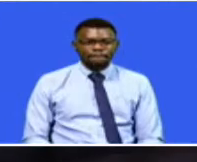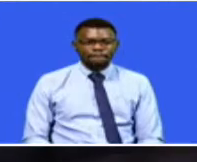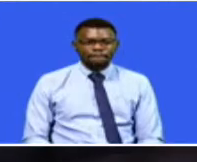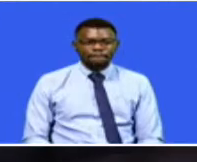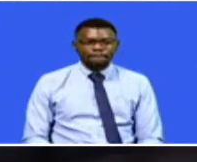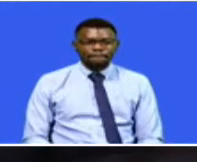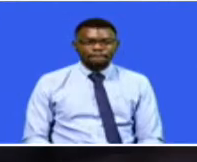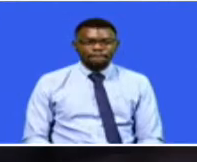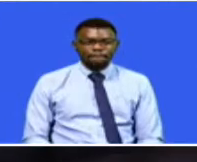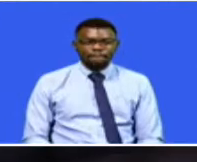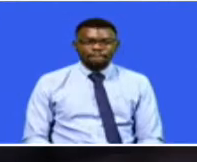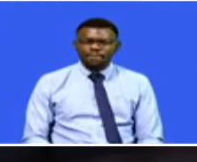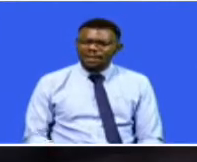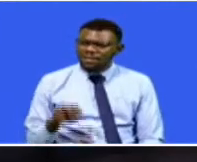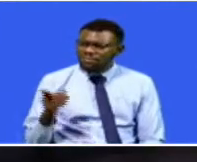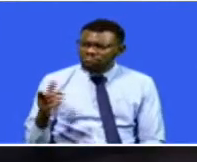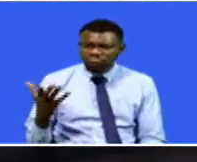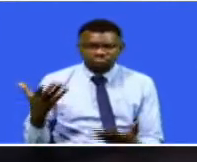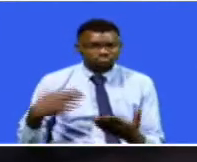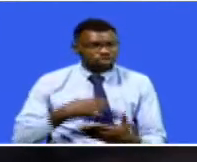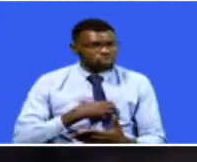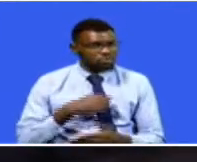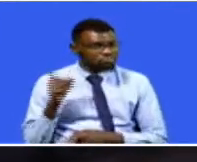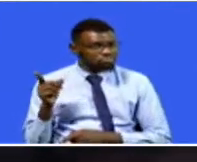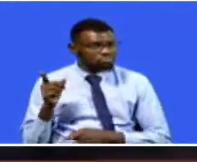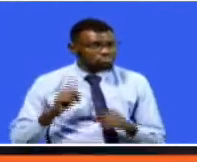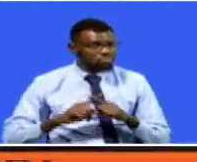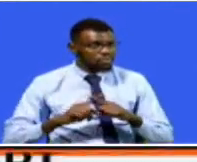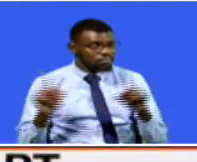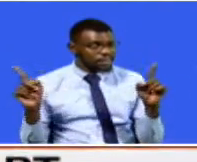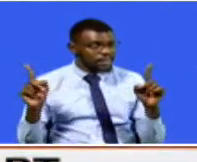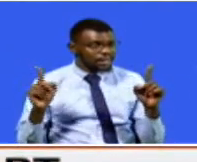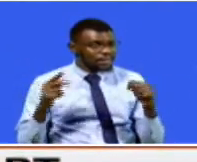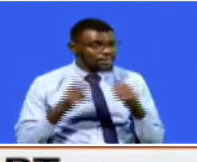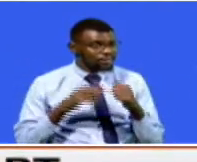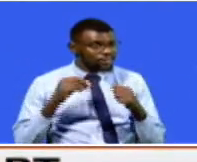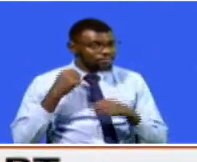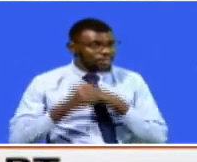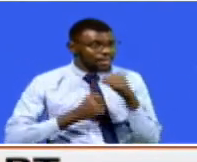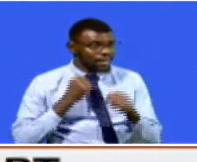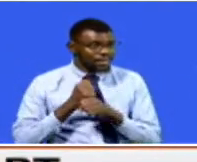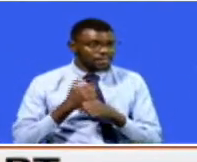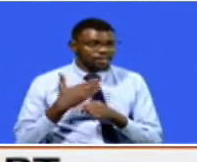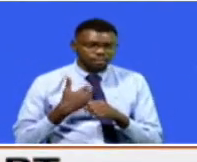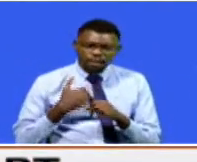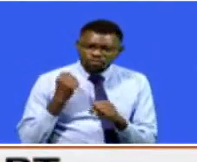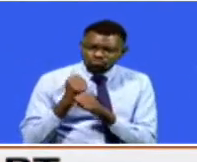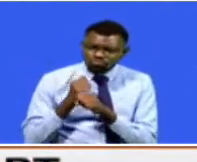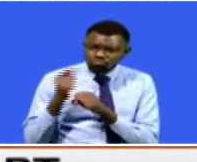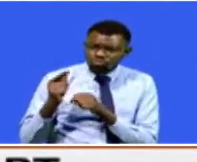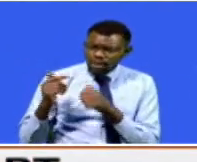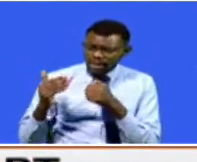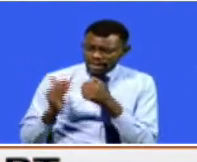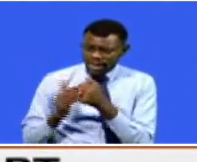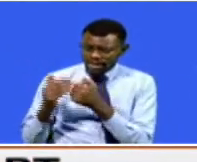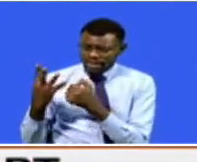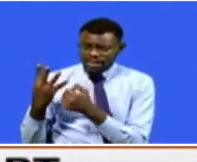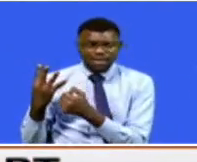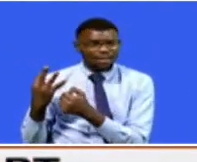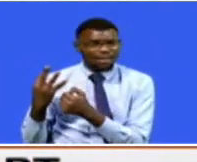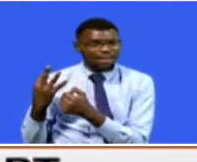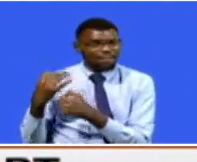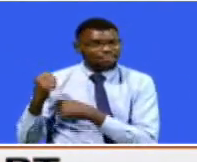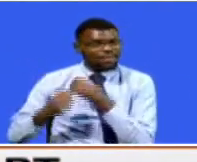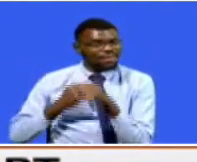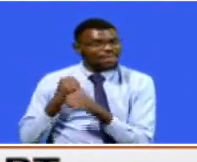get involved in the business, because that's what I've done for 70 years. So out of my 93, 70